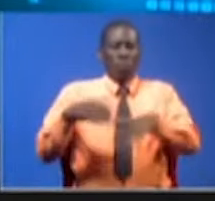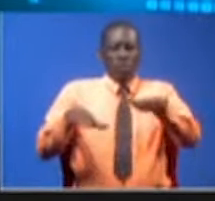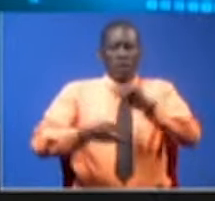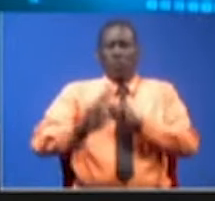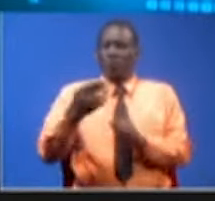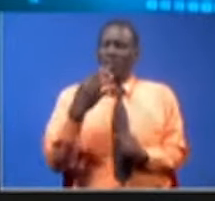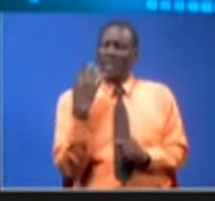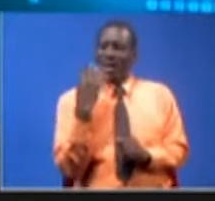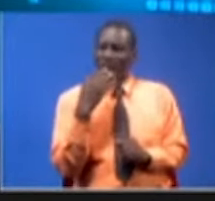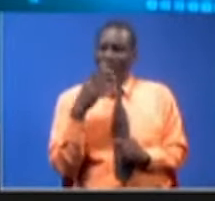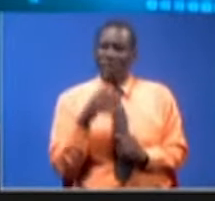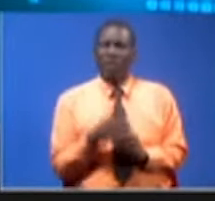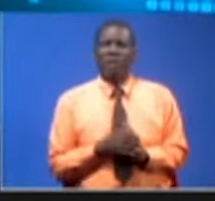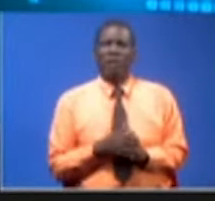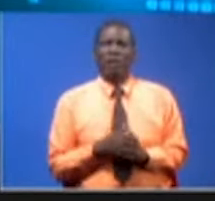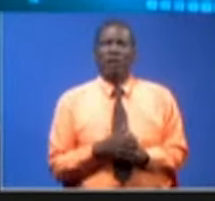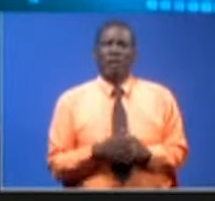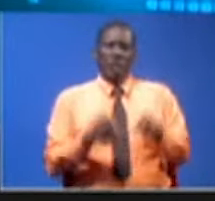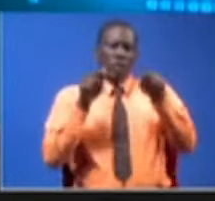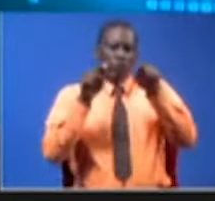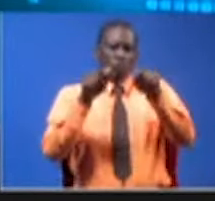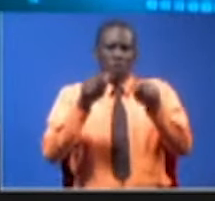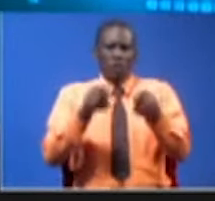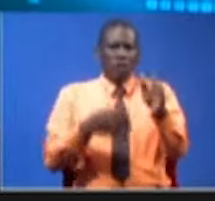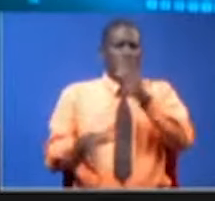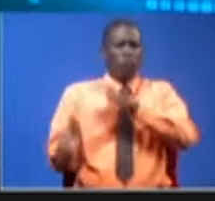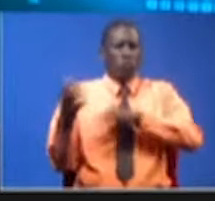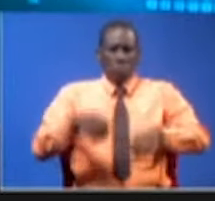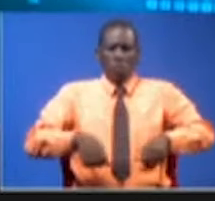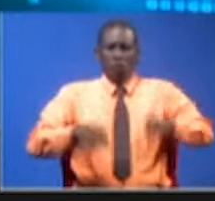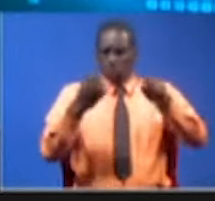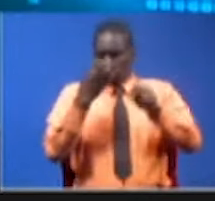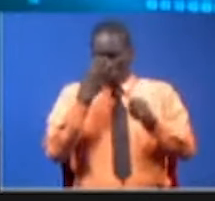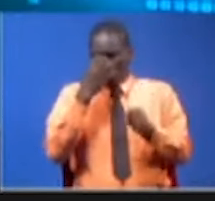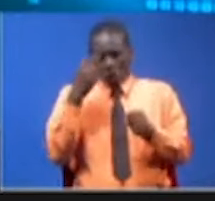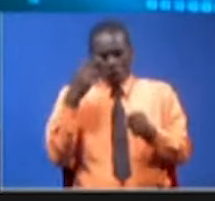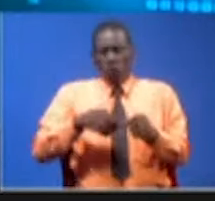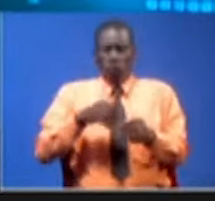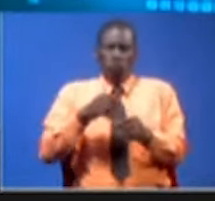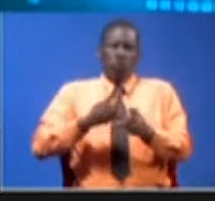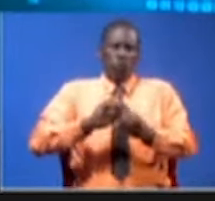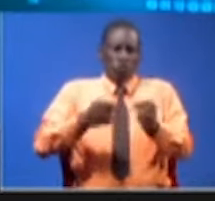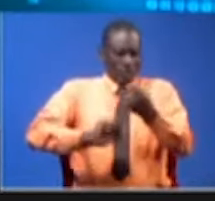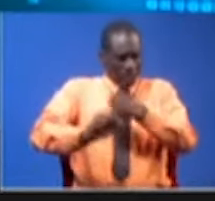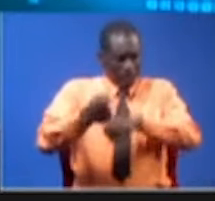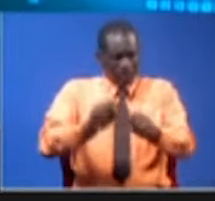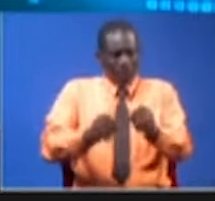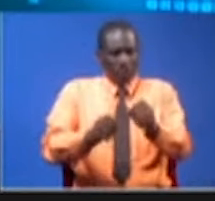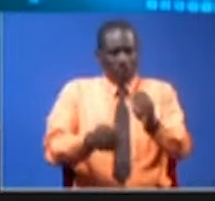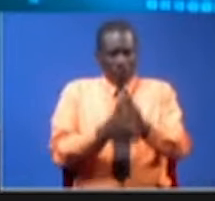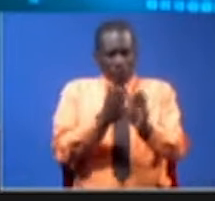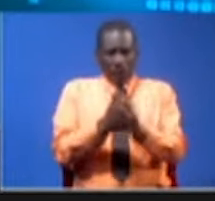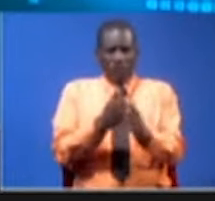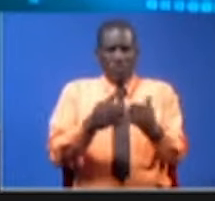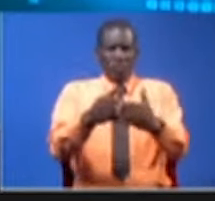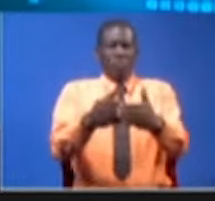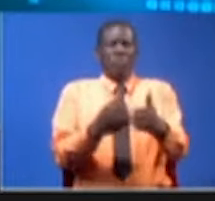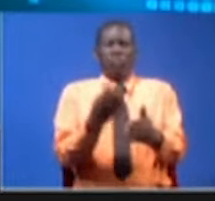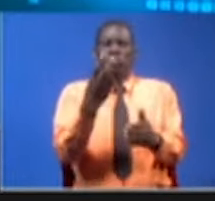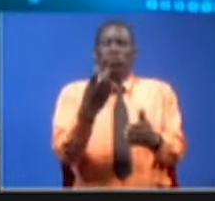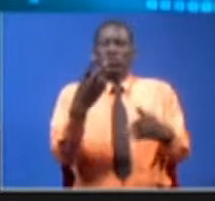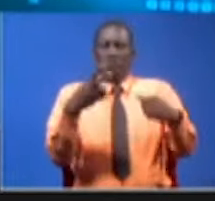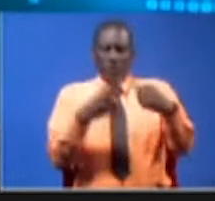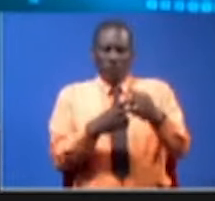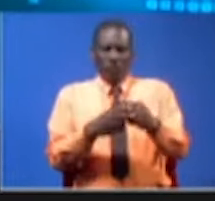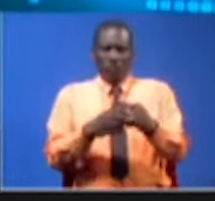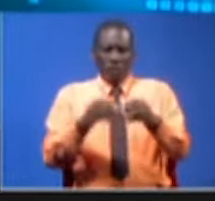President Rigathi Gachagua is blaming his former boss for derailing the process ahead of the 2027 elections.